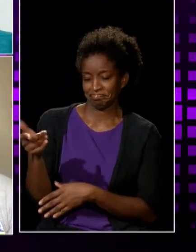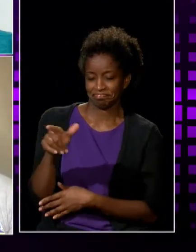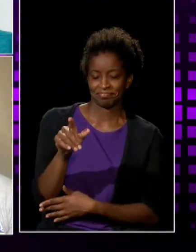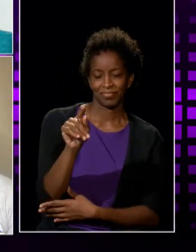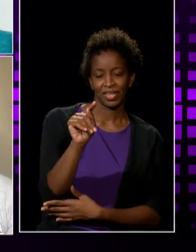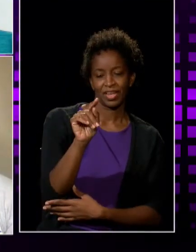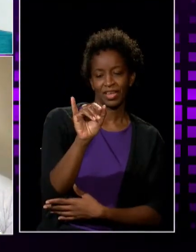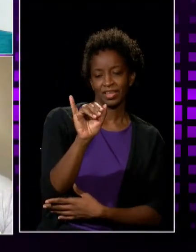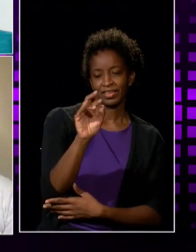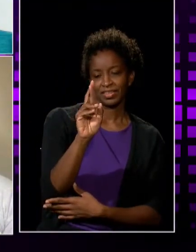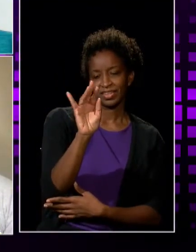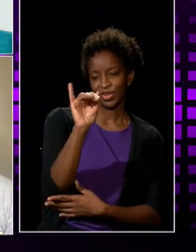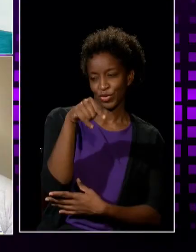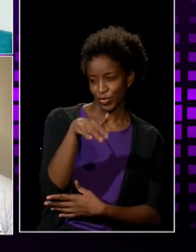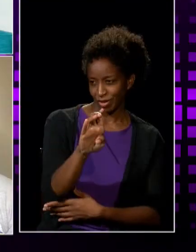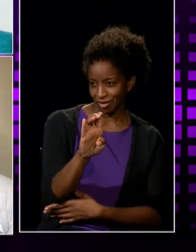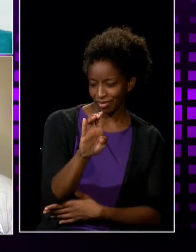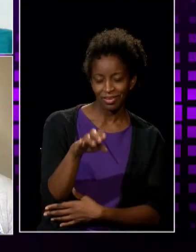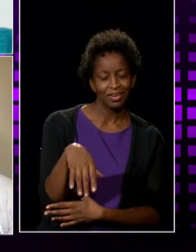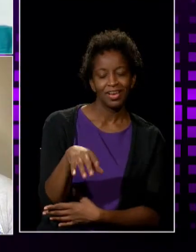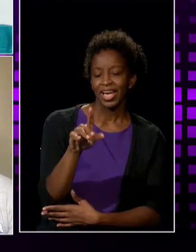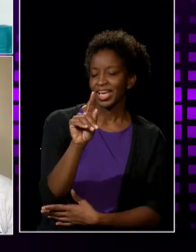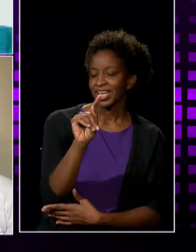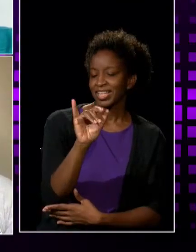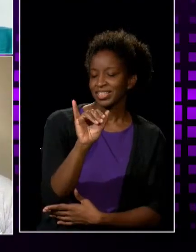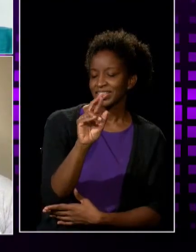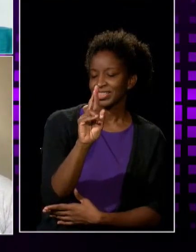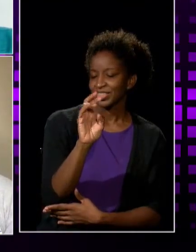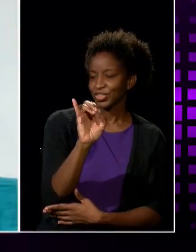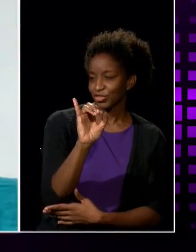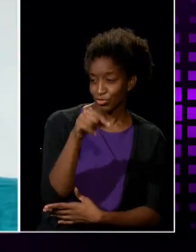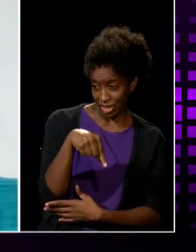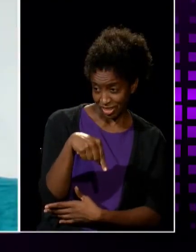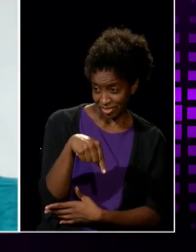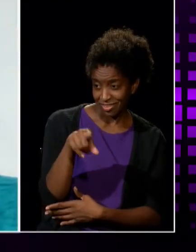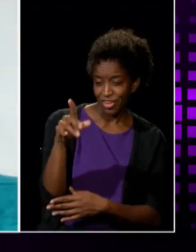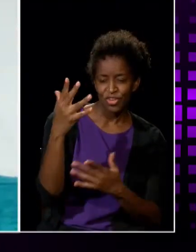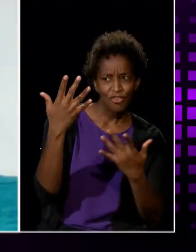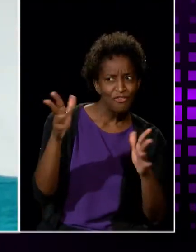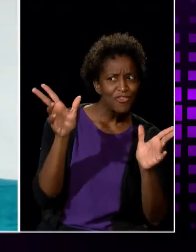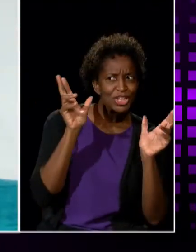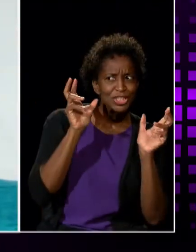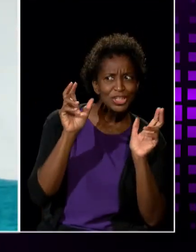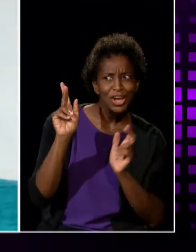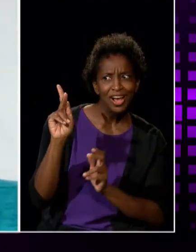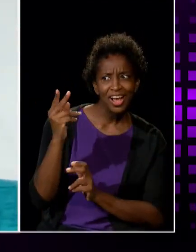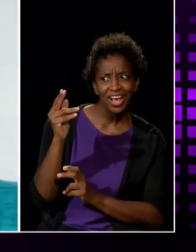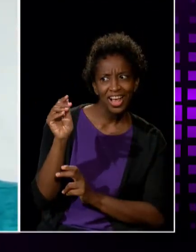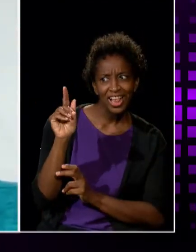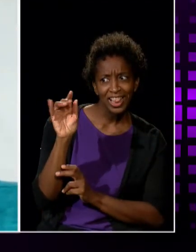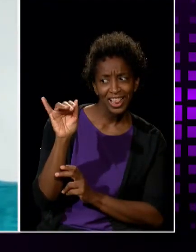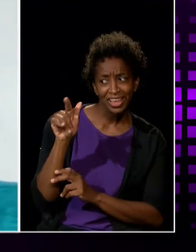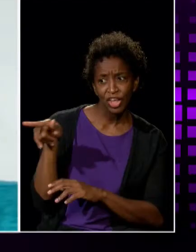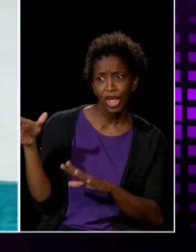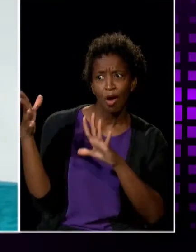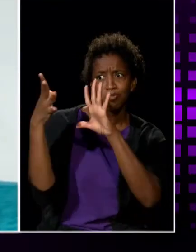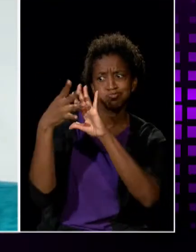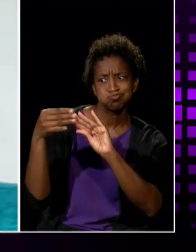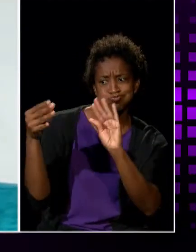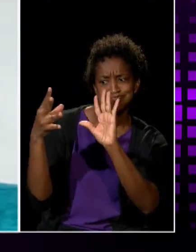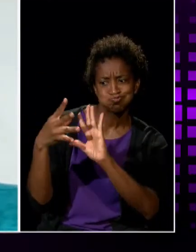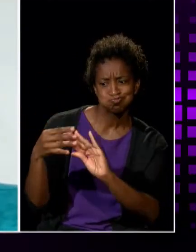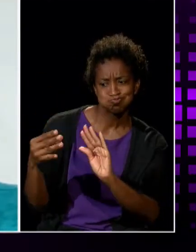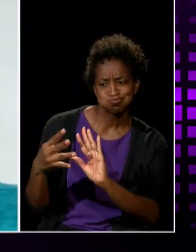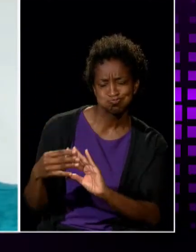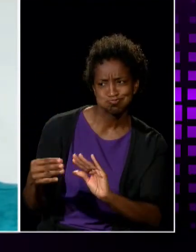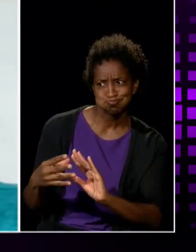us a mouthful, and it's enough we can put it in a textbook. I want to know, you heard Khaleel speak about a